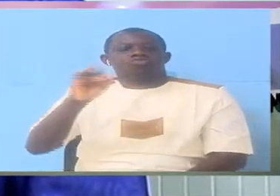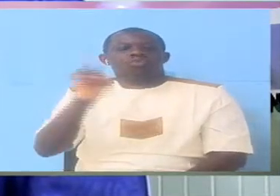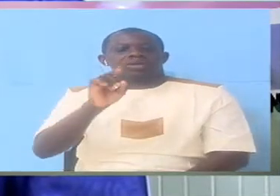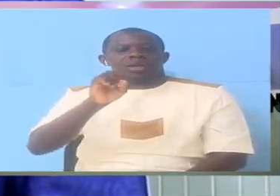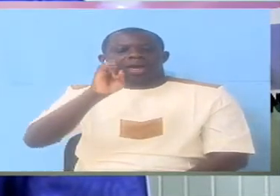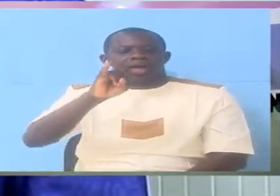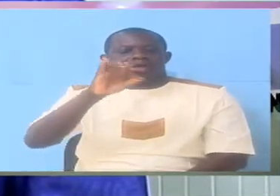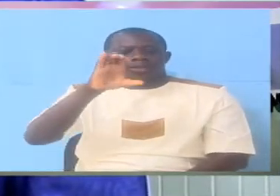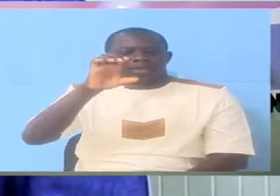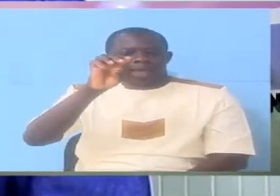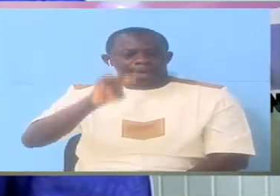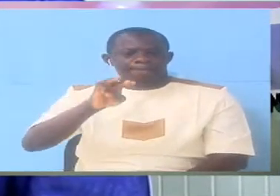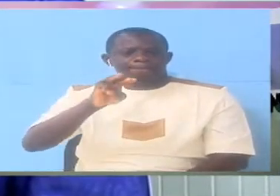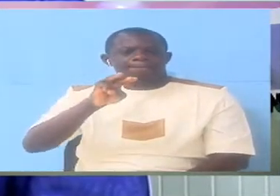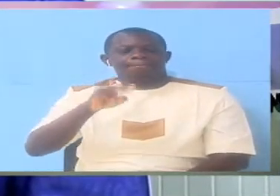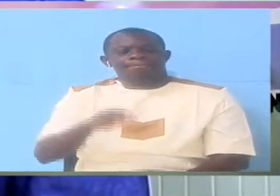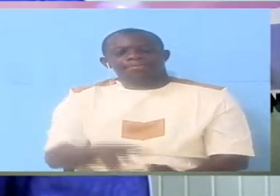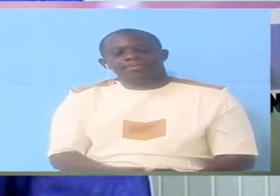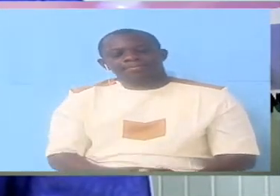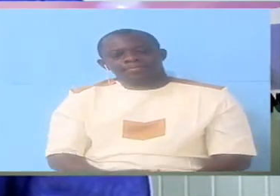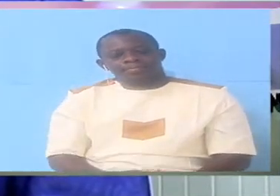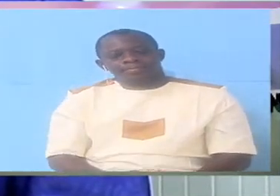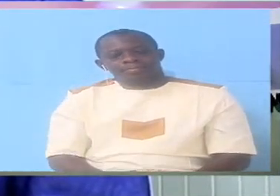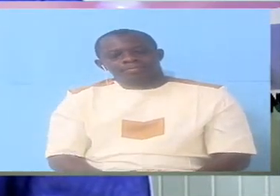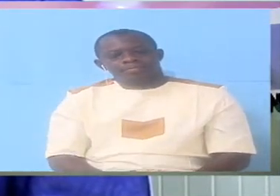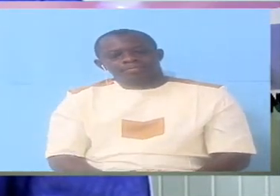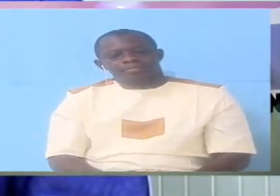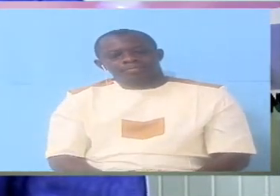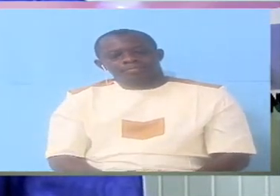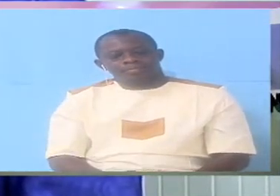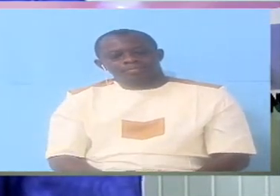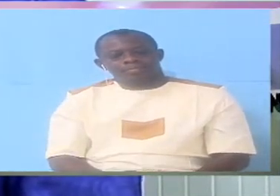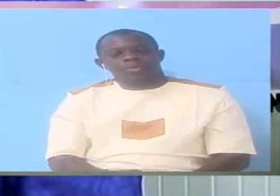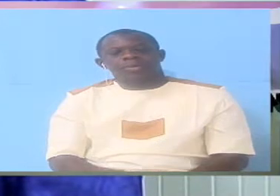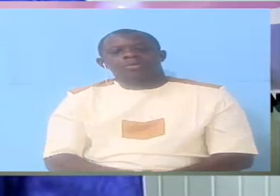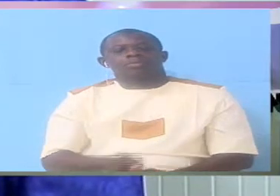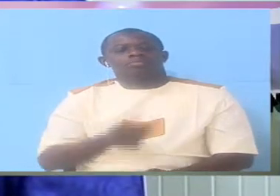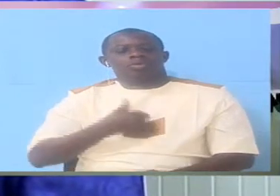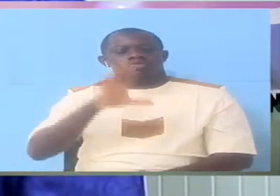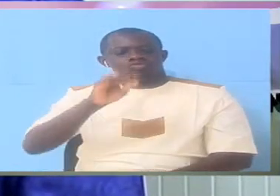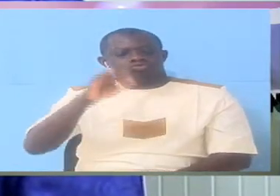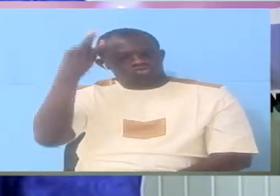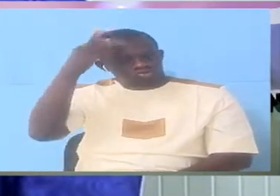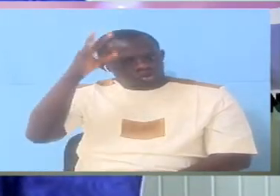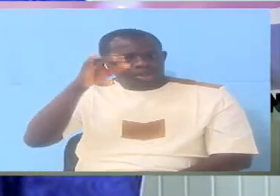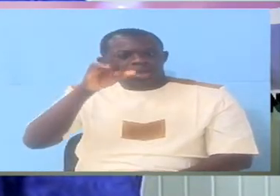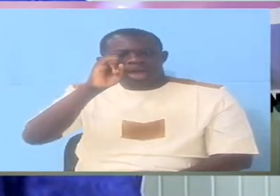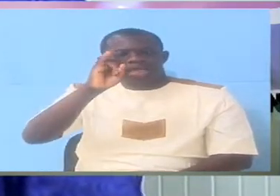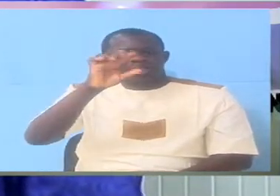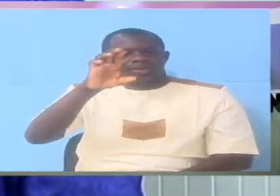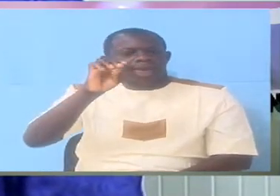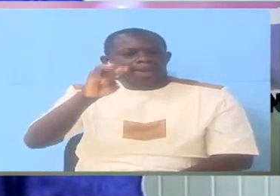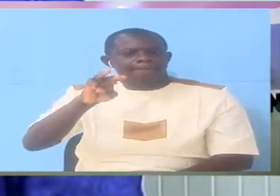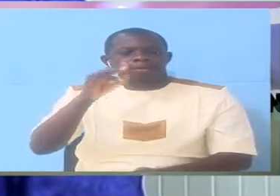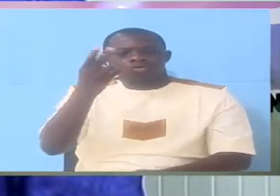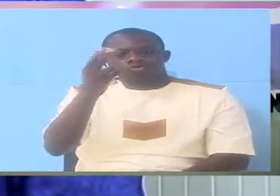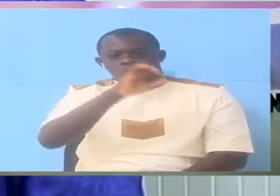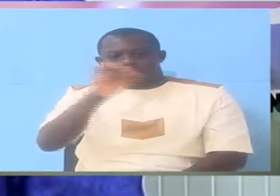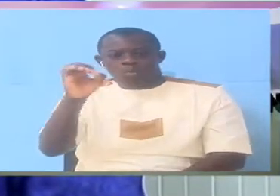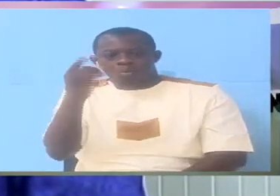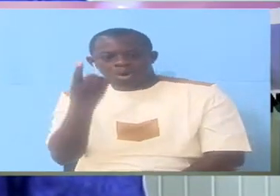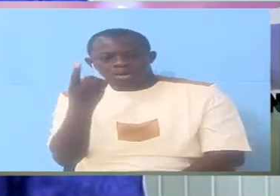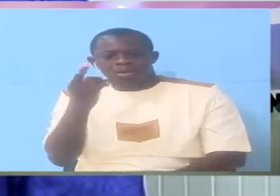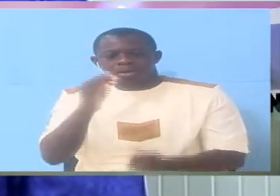the ICM. In 2001, 2002, and in 2003. I studied from 2001 to